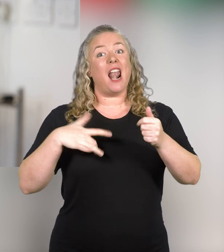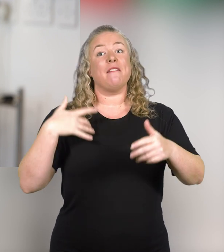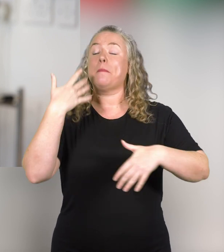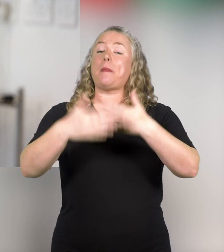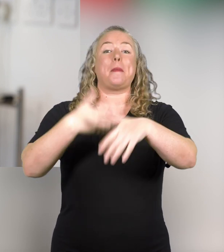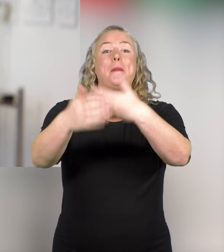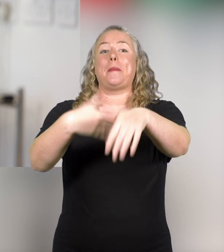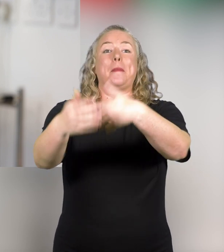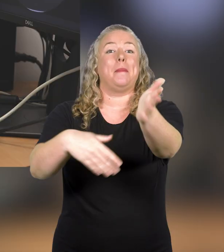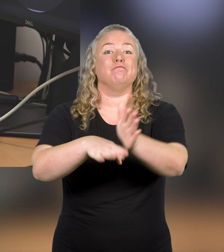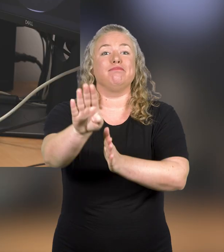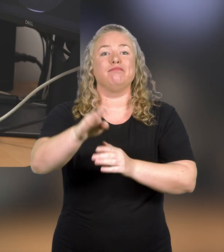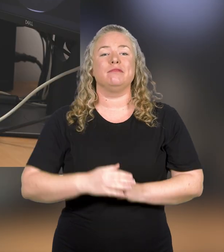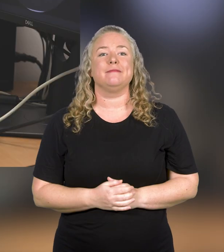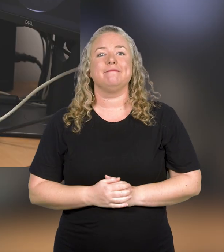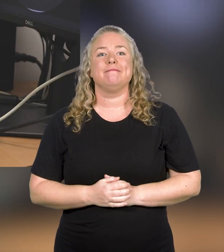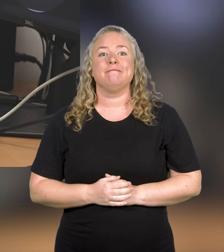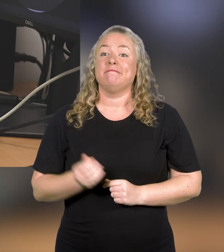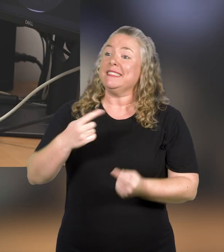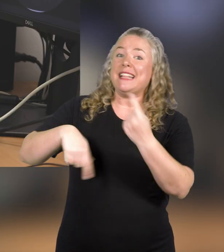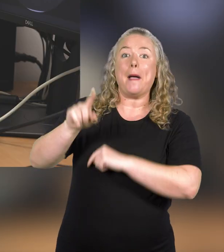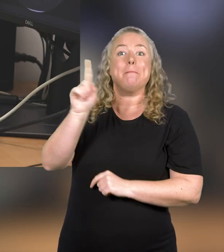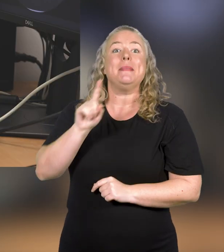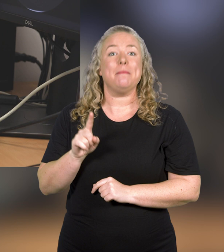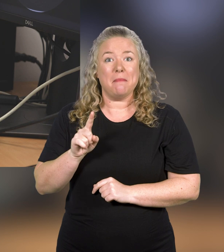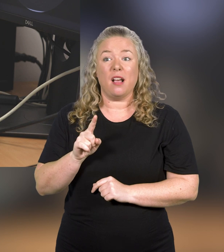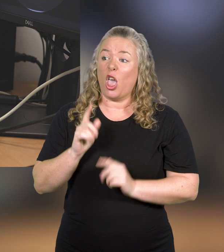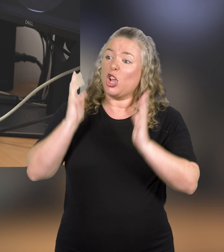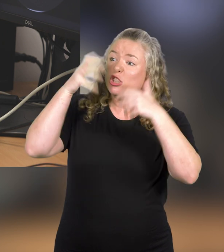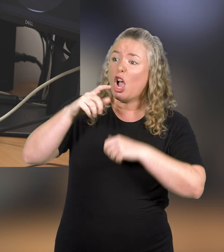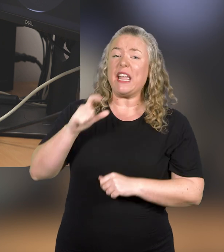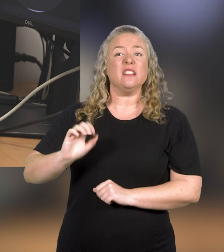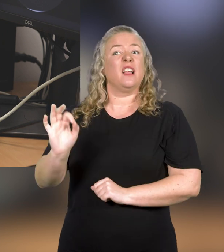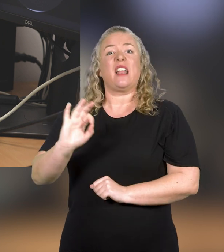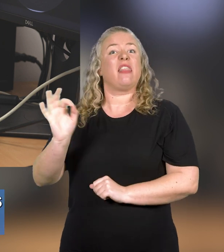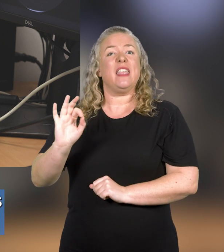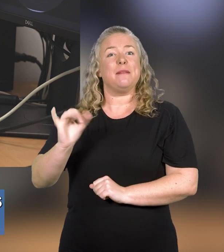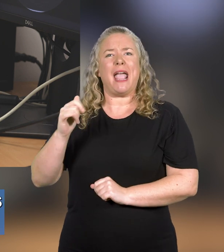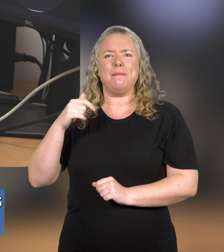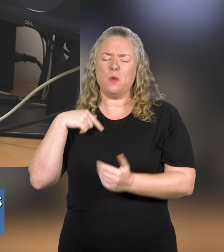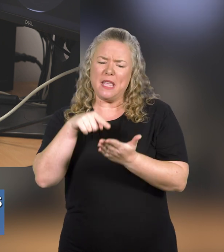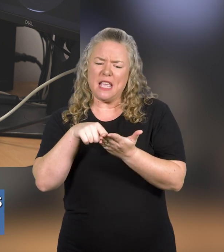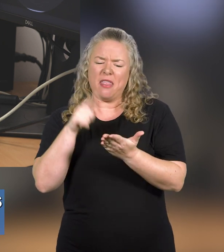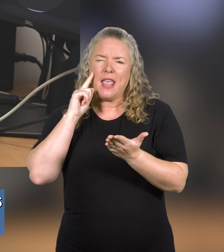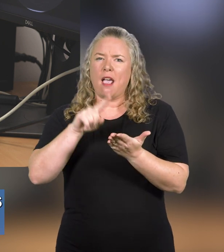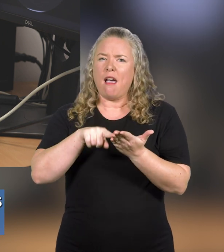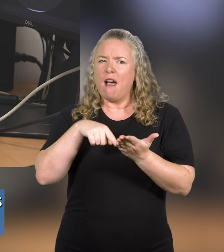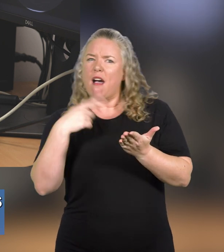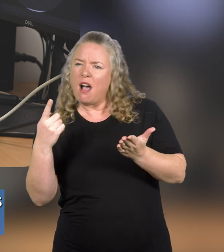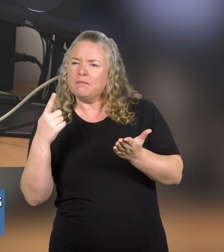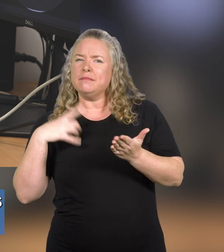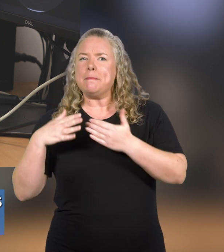on with the rest of your life. In some people, there won't be any concerns about a cancer, but we may still have some